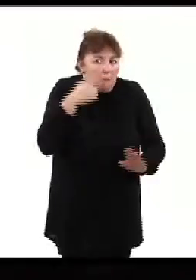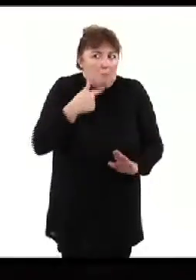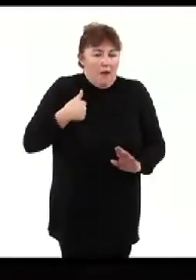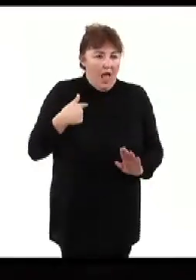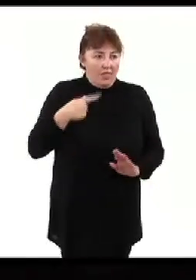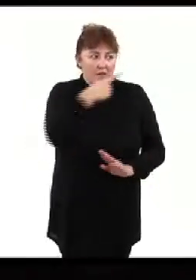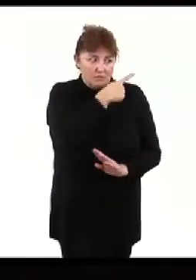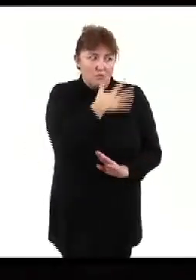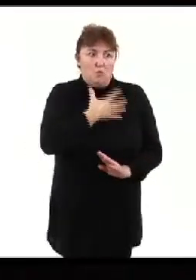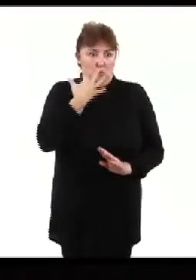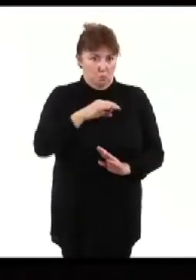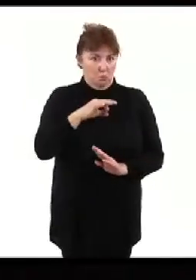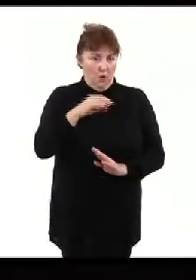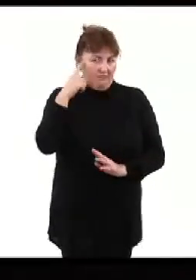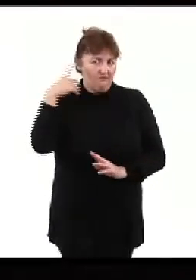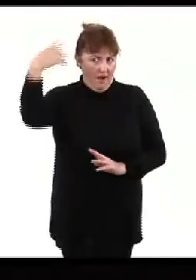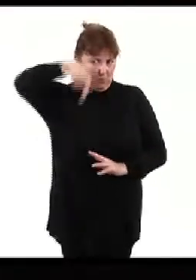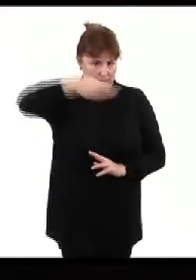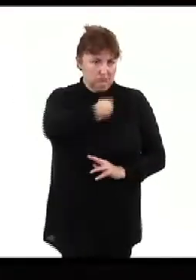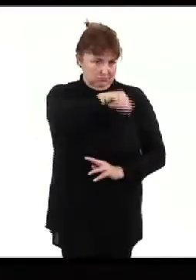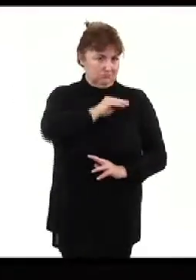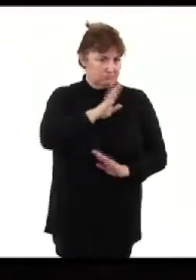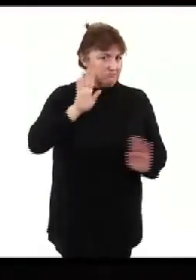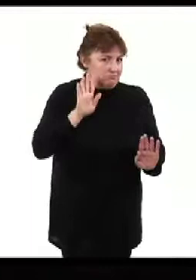Spain. Do you know who this is?